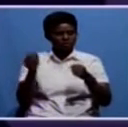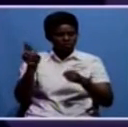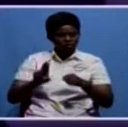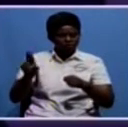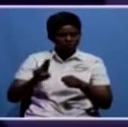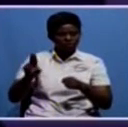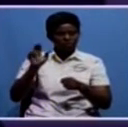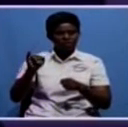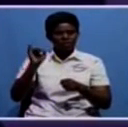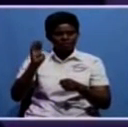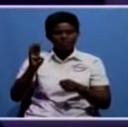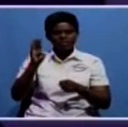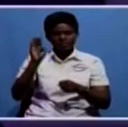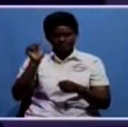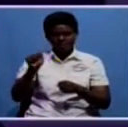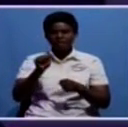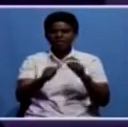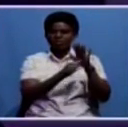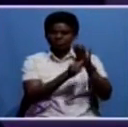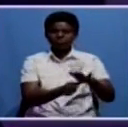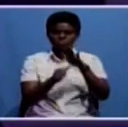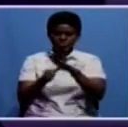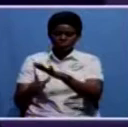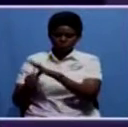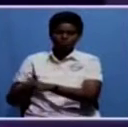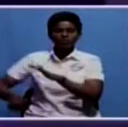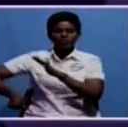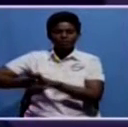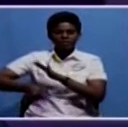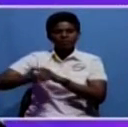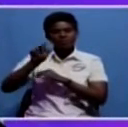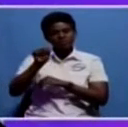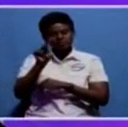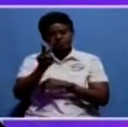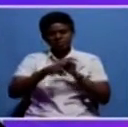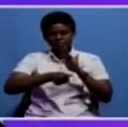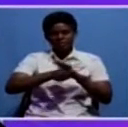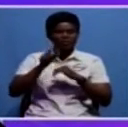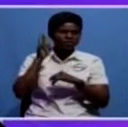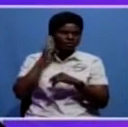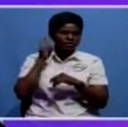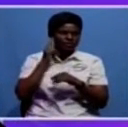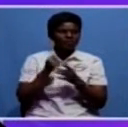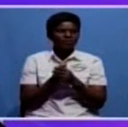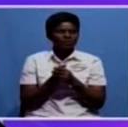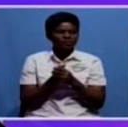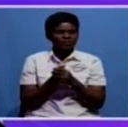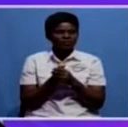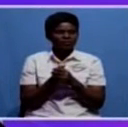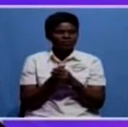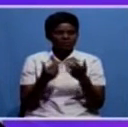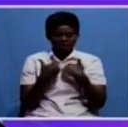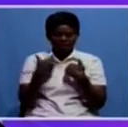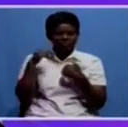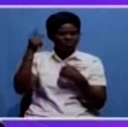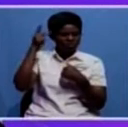IBA to victimize private voices, private stations. Again, we have brought a lot of politics into the